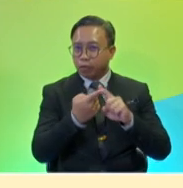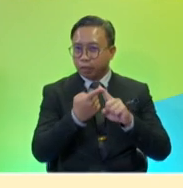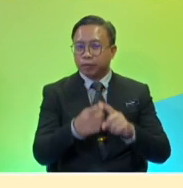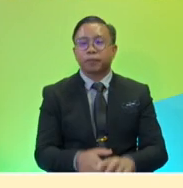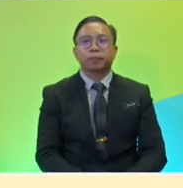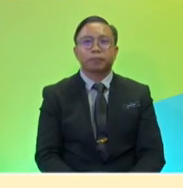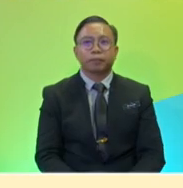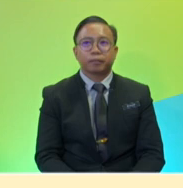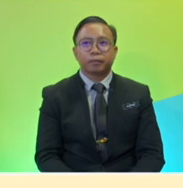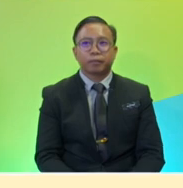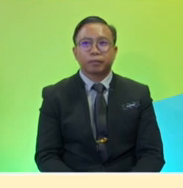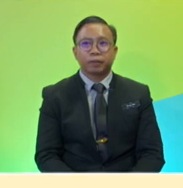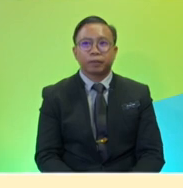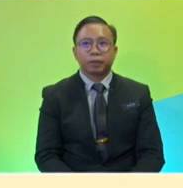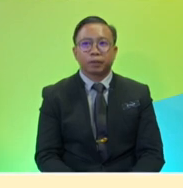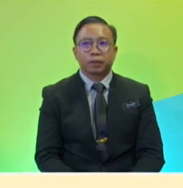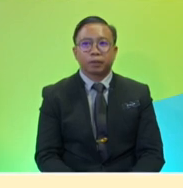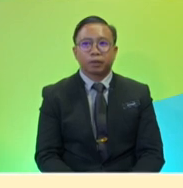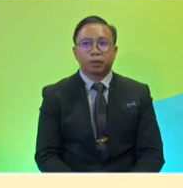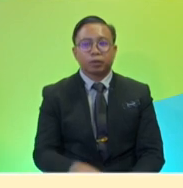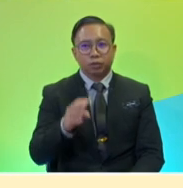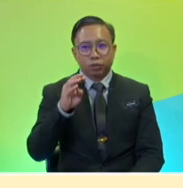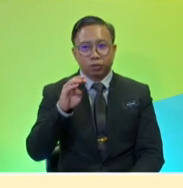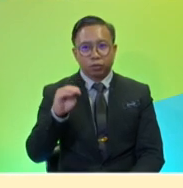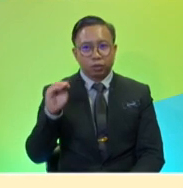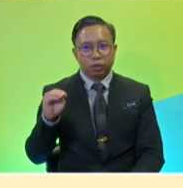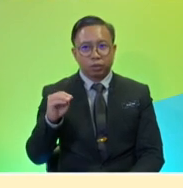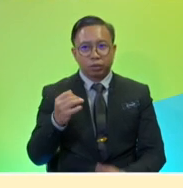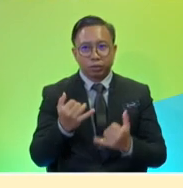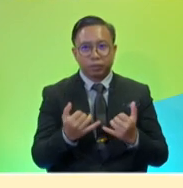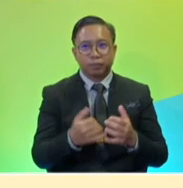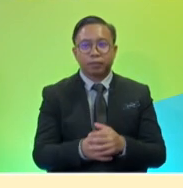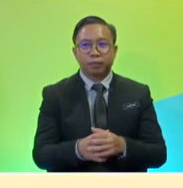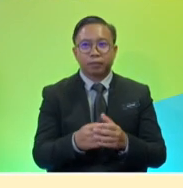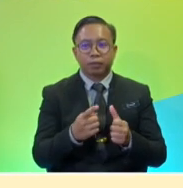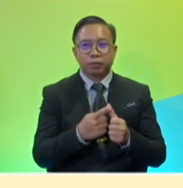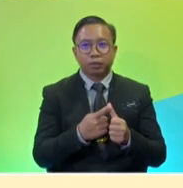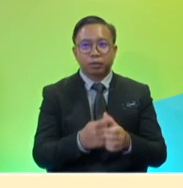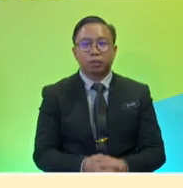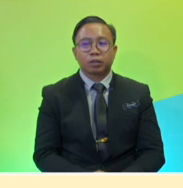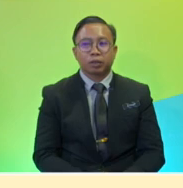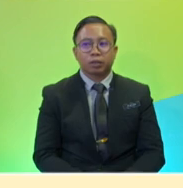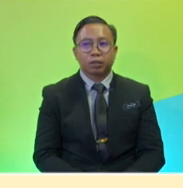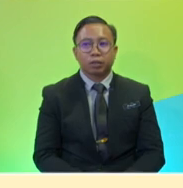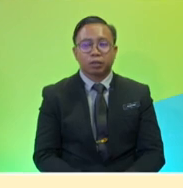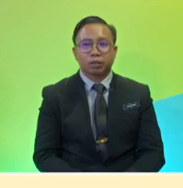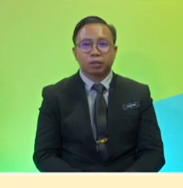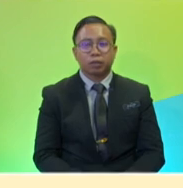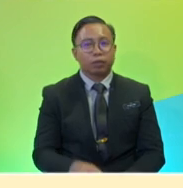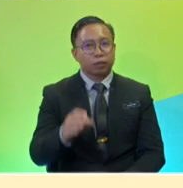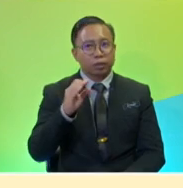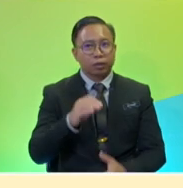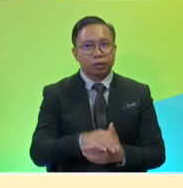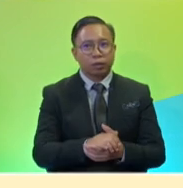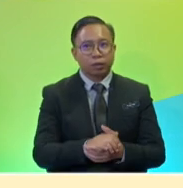definitely. Okay, let me introduce our pupils here. Okay, the first one would be Farouk.